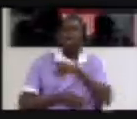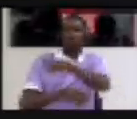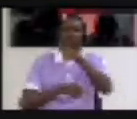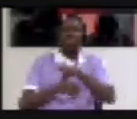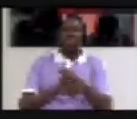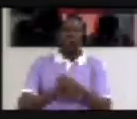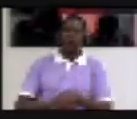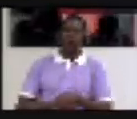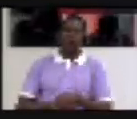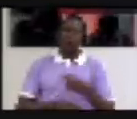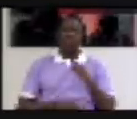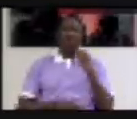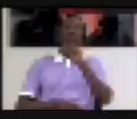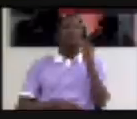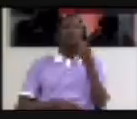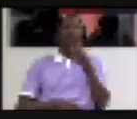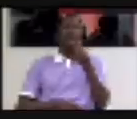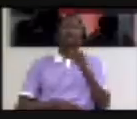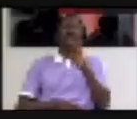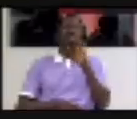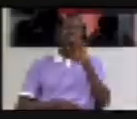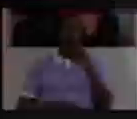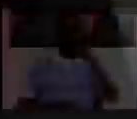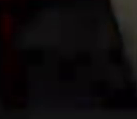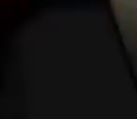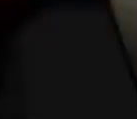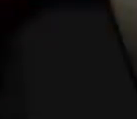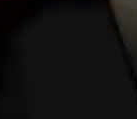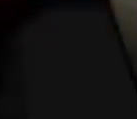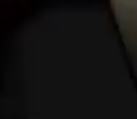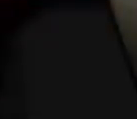called Nyakoi in the Central River region.